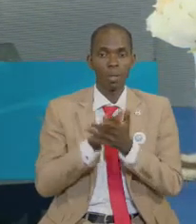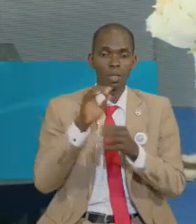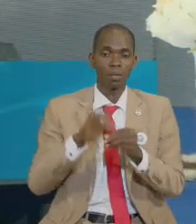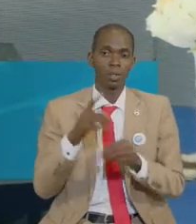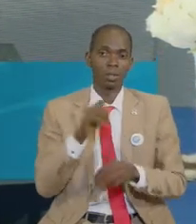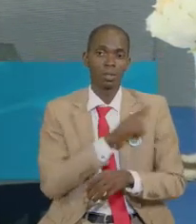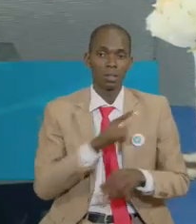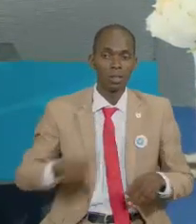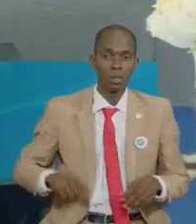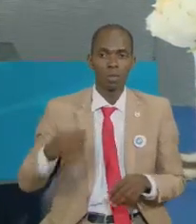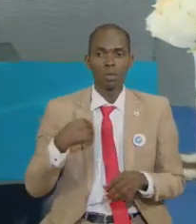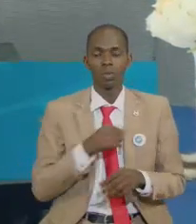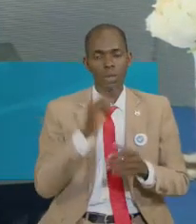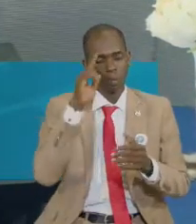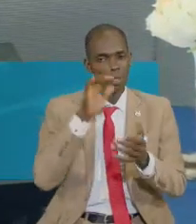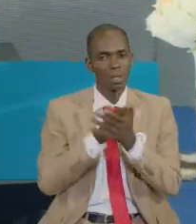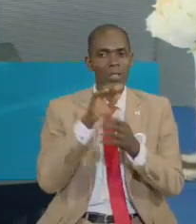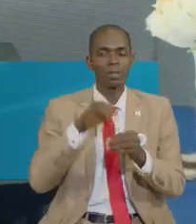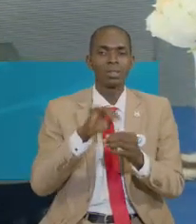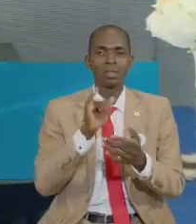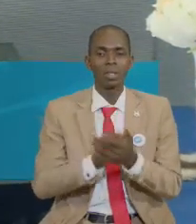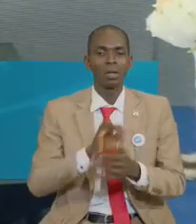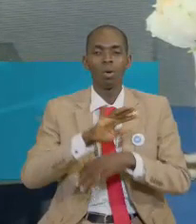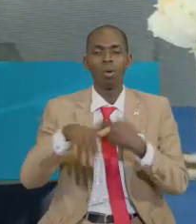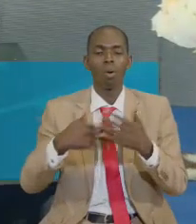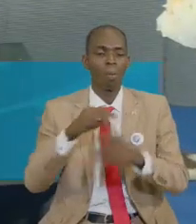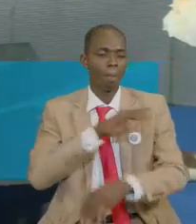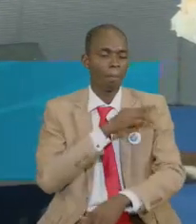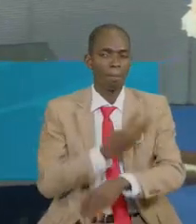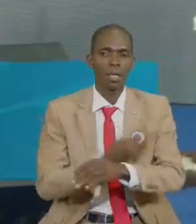believe in that almighty name.